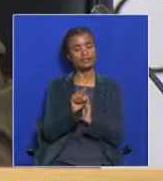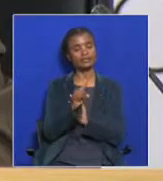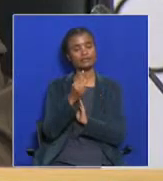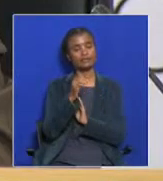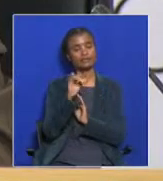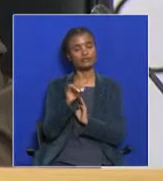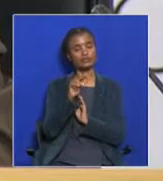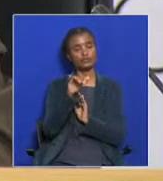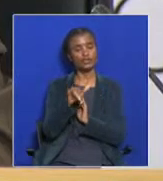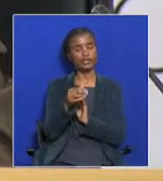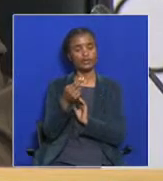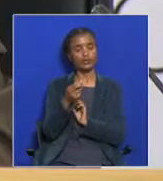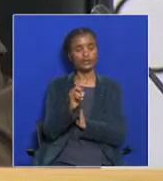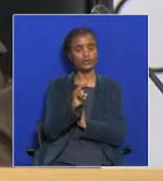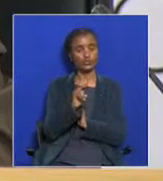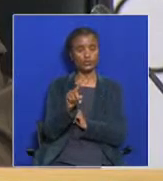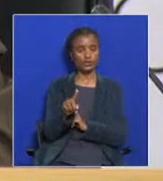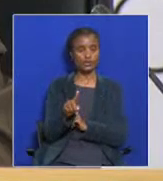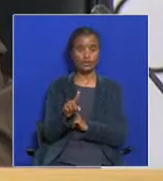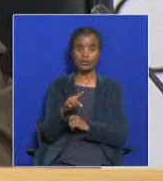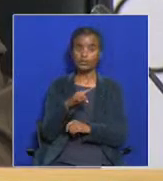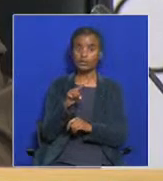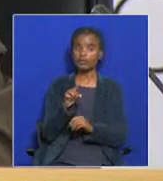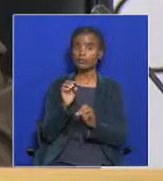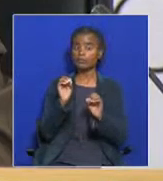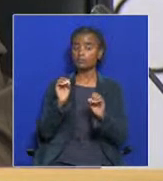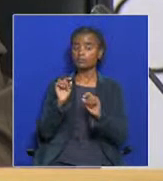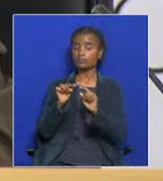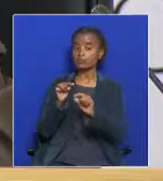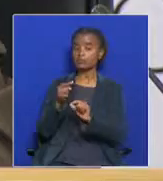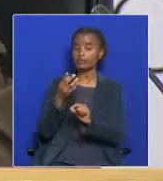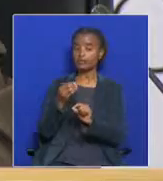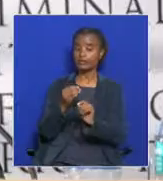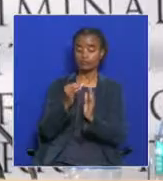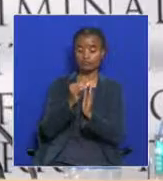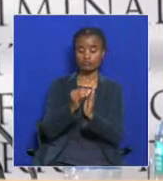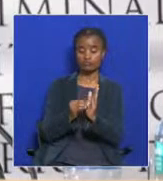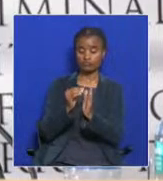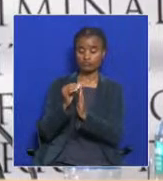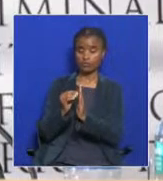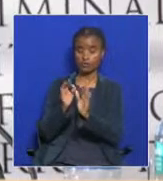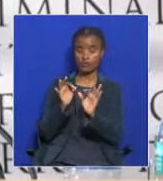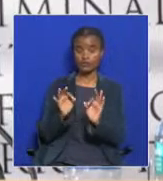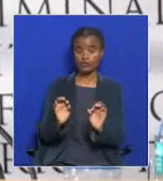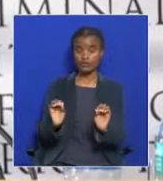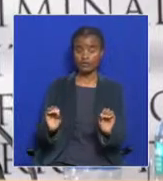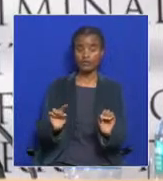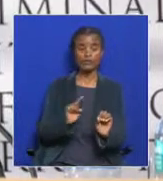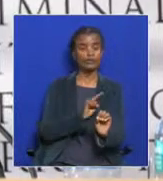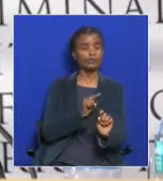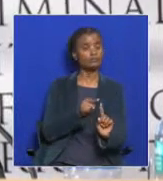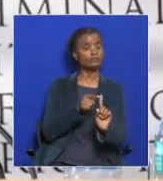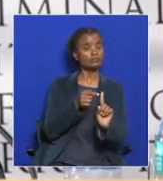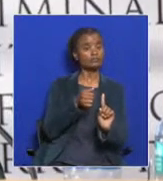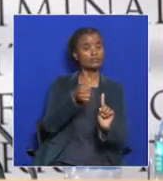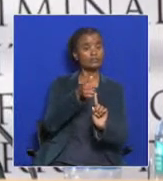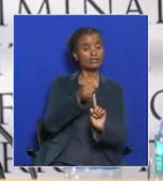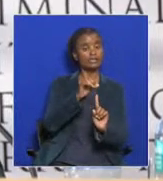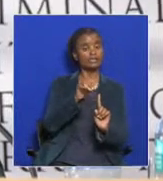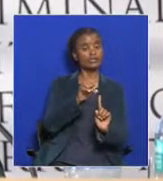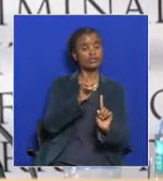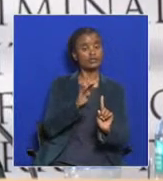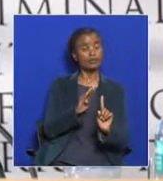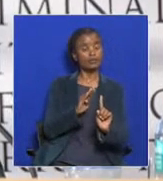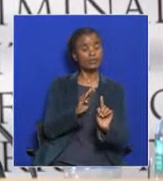Nobody seems to have an official record, notwithstanding the fact that Colonel Jacob's own diary says we resealed. But